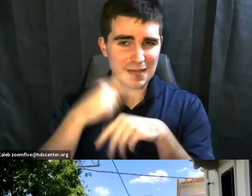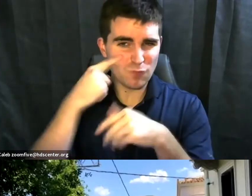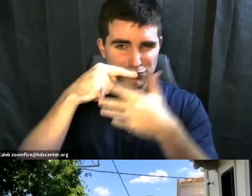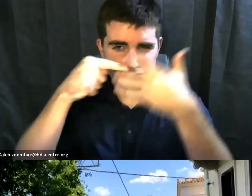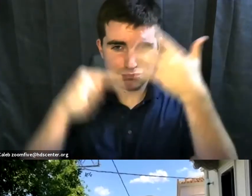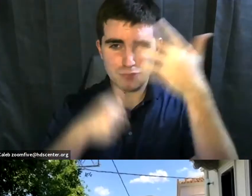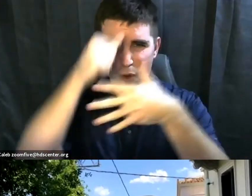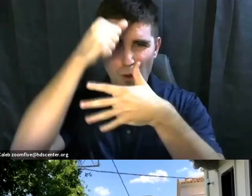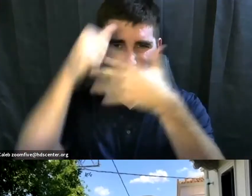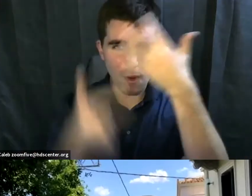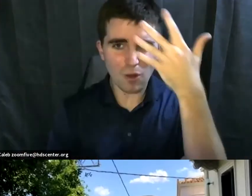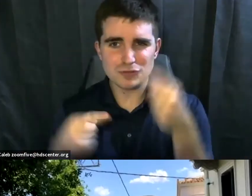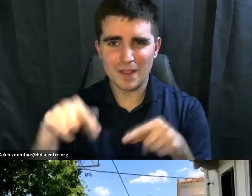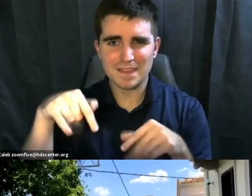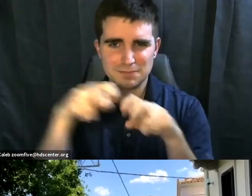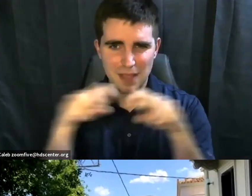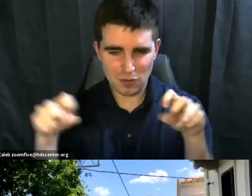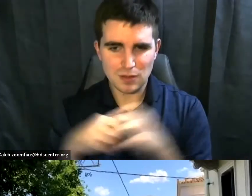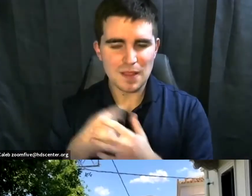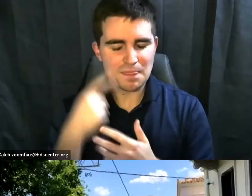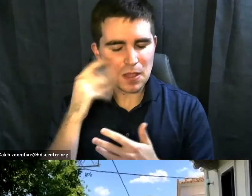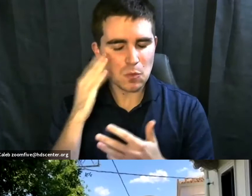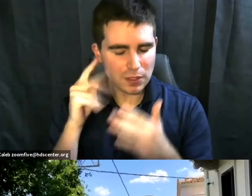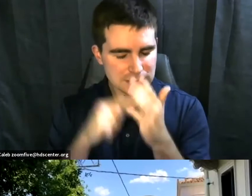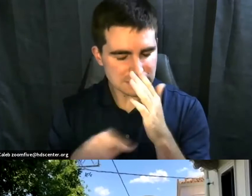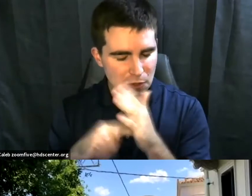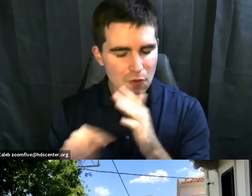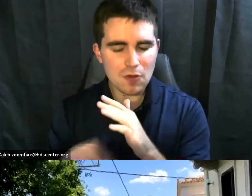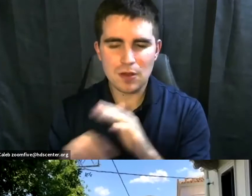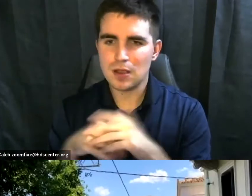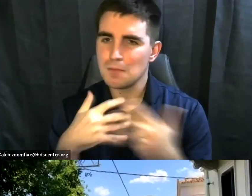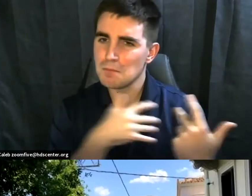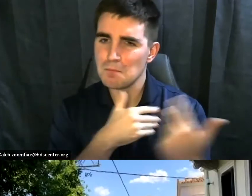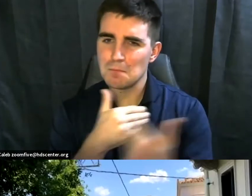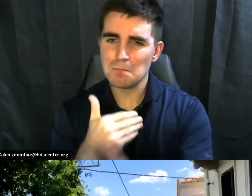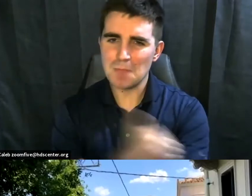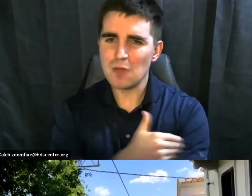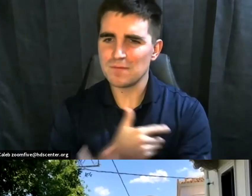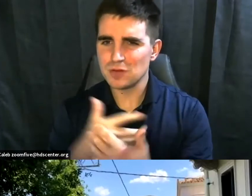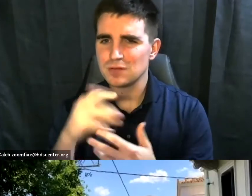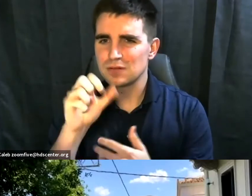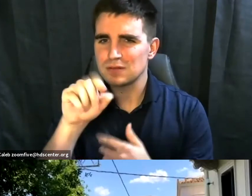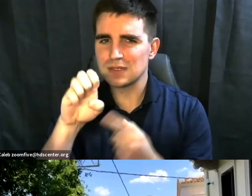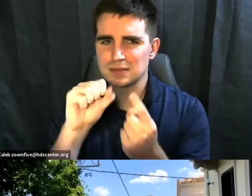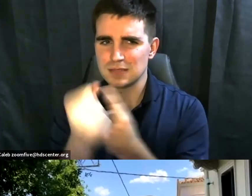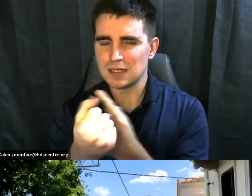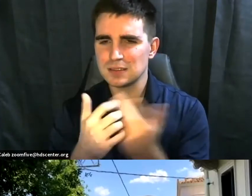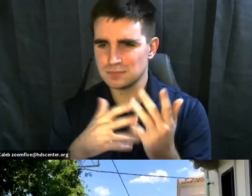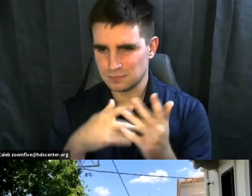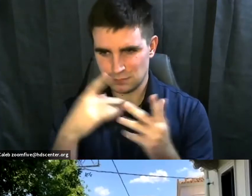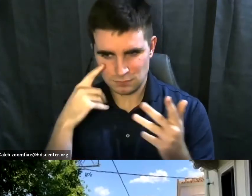explore, I believe, is a powerful case study from which we can learn to tackle contemporary issues facing mobility and